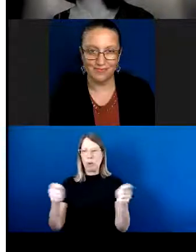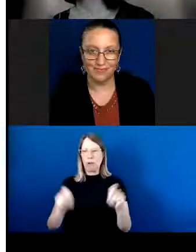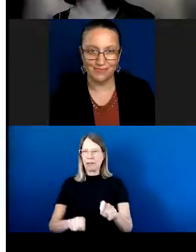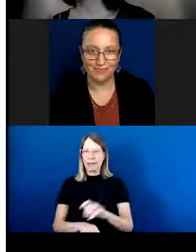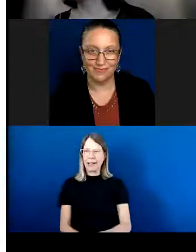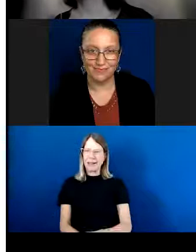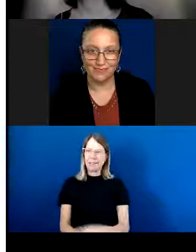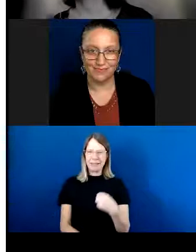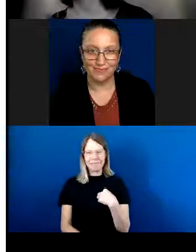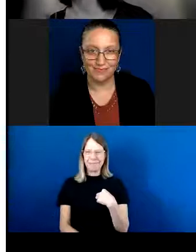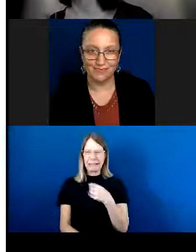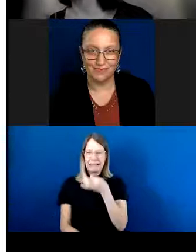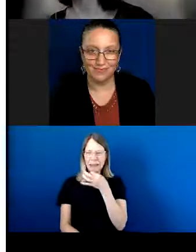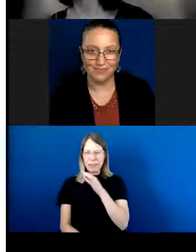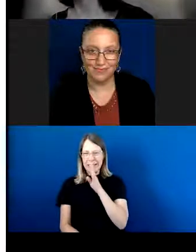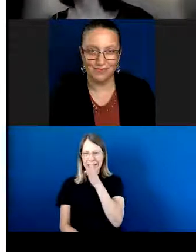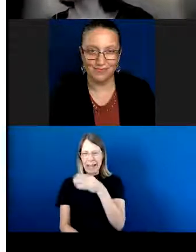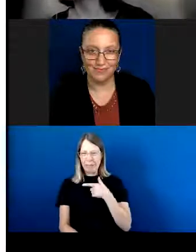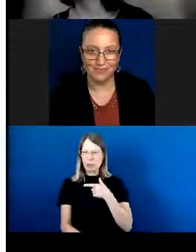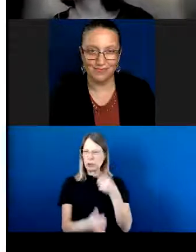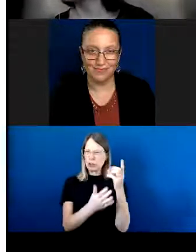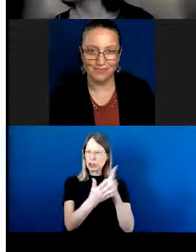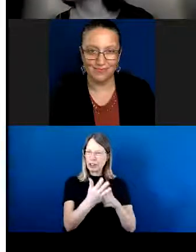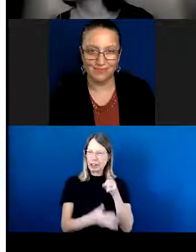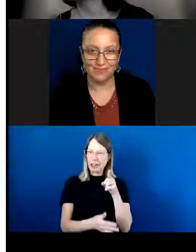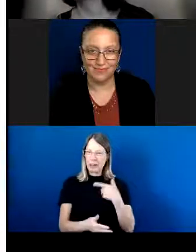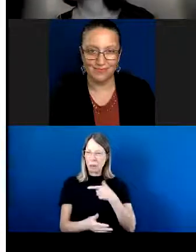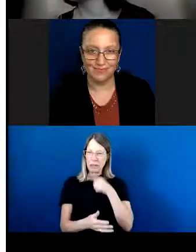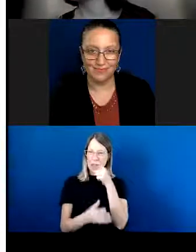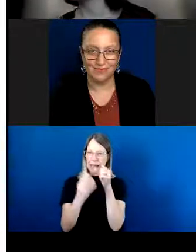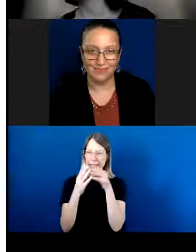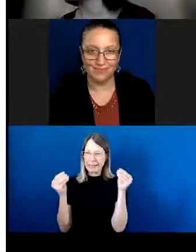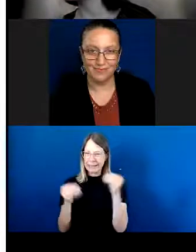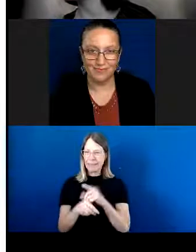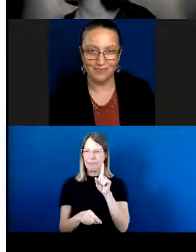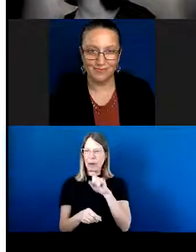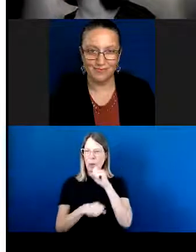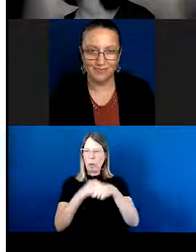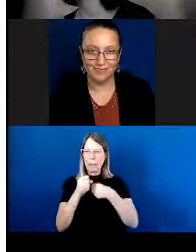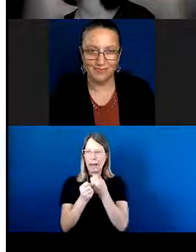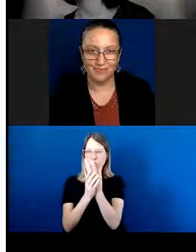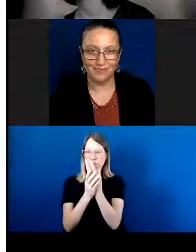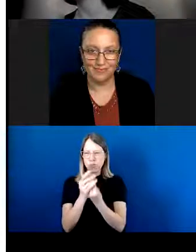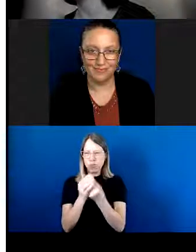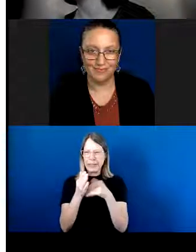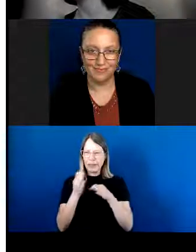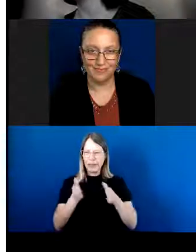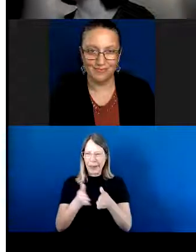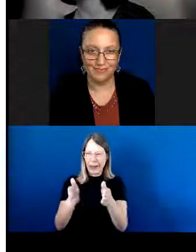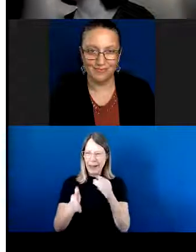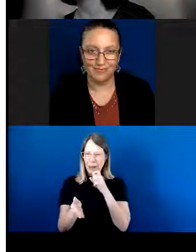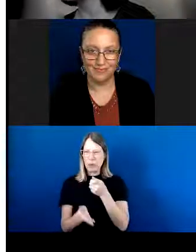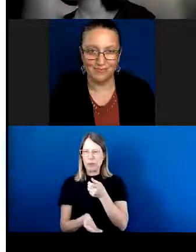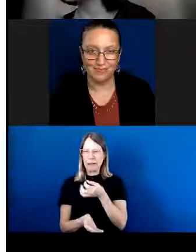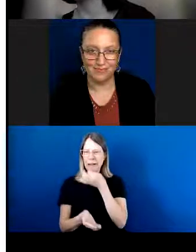disappear, but as Agatha says, it is absorbed back into the laneway. It will become grimy and weathered, and it will soon be less visible, in a